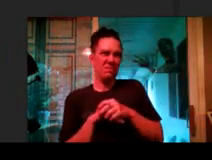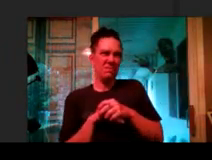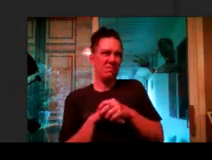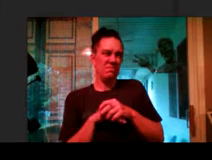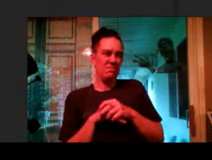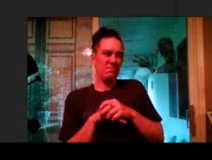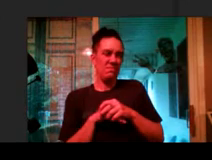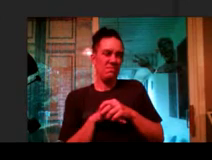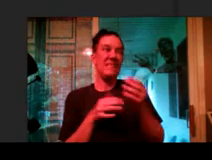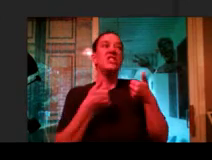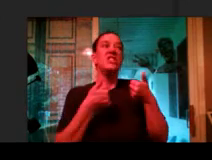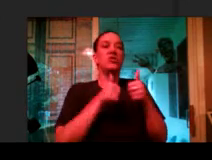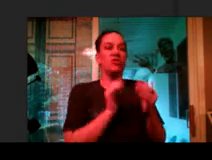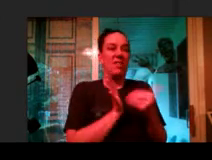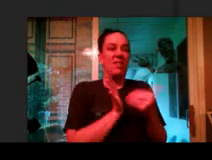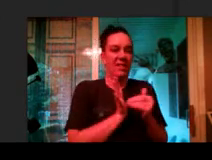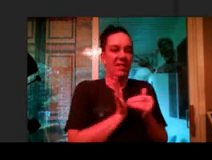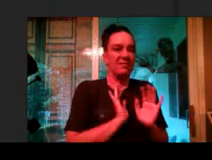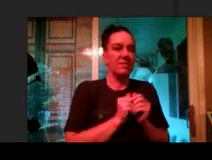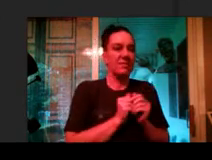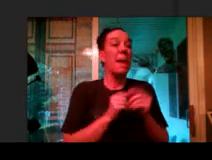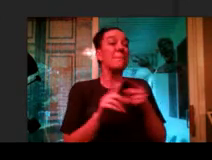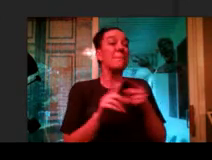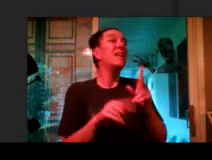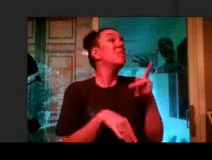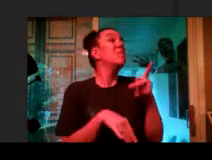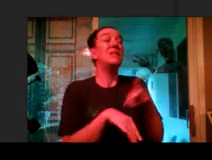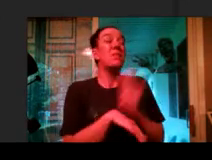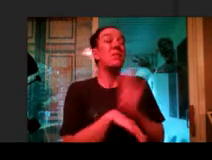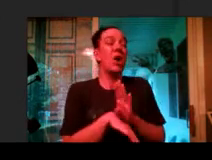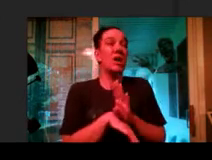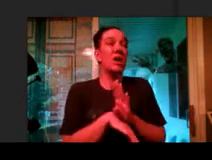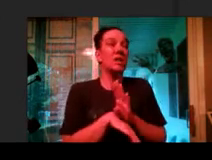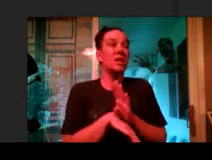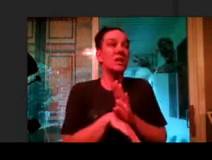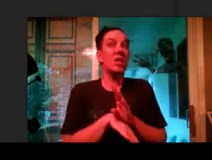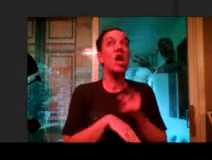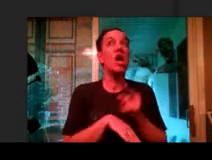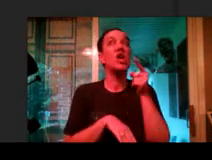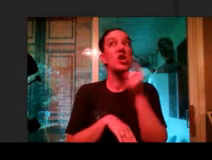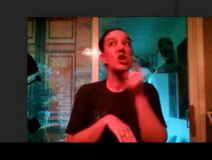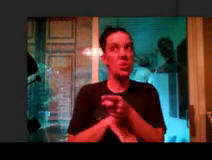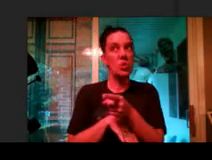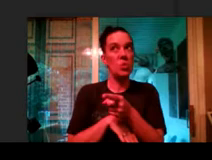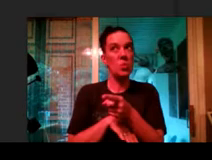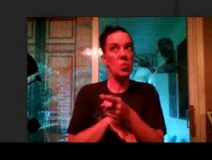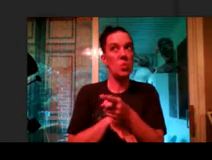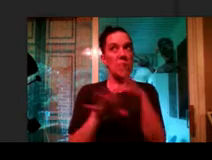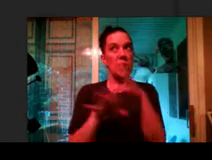Josh tried again. But Principal Barkin, you are dismissed.